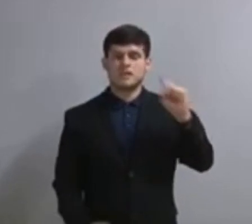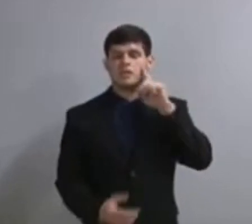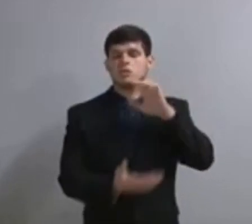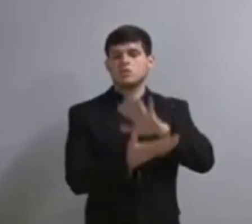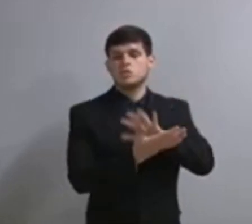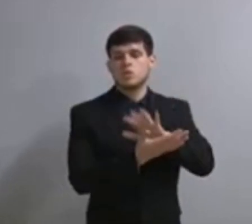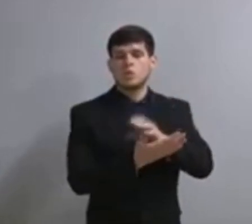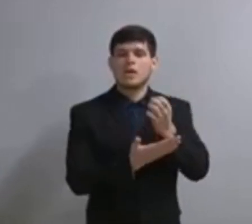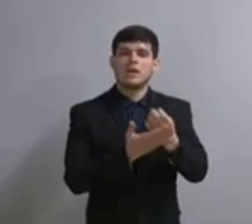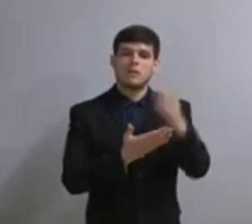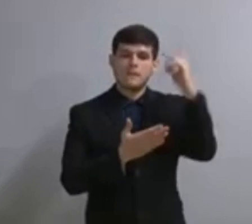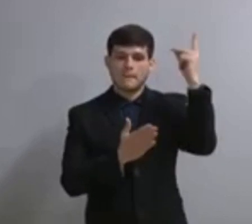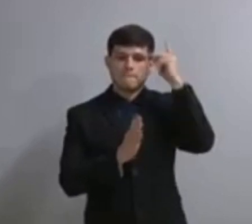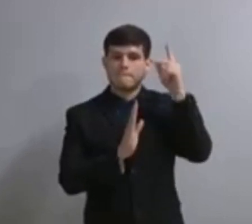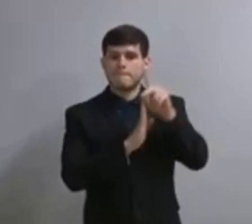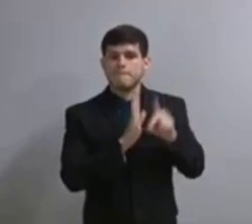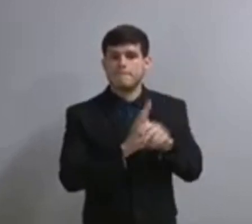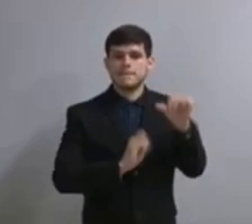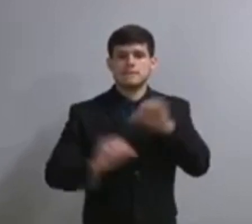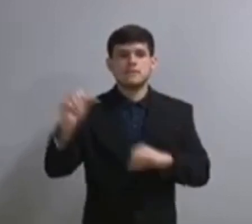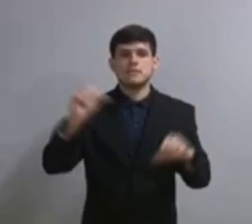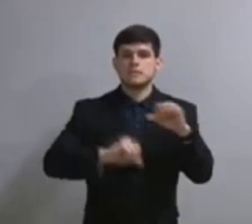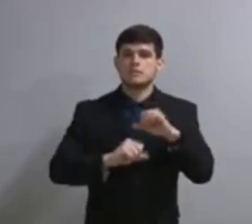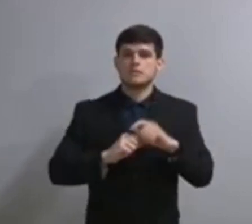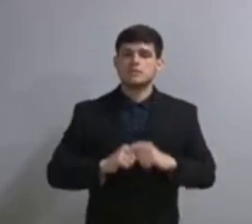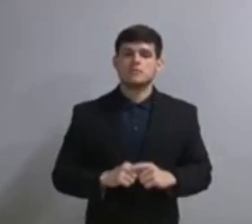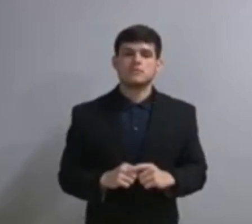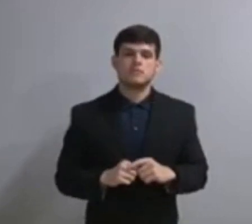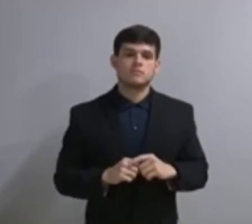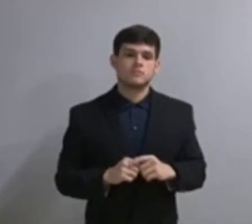Economic, Political, and Policy Sciences.